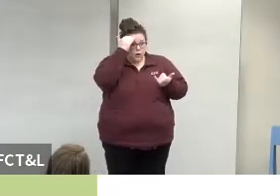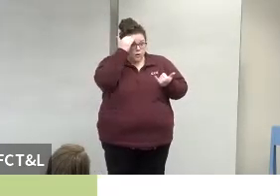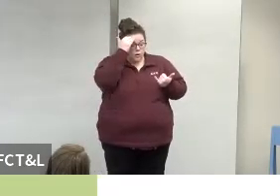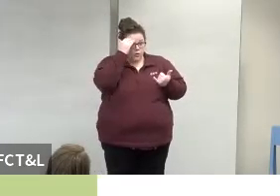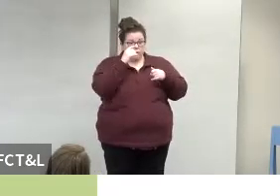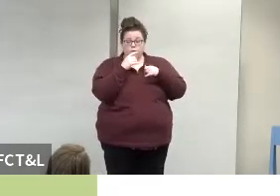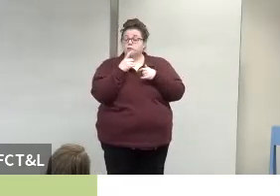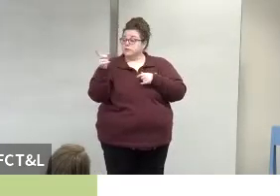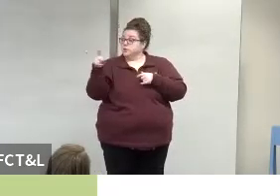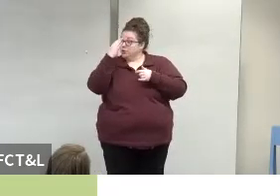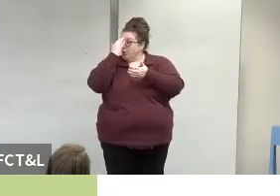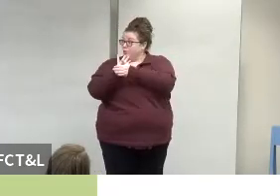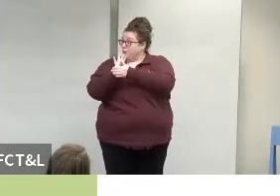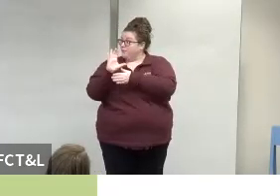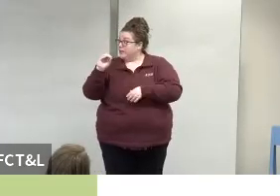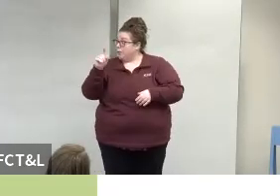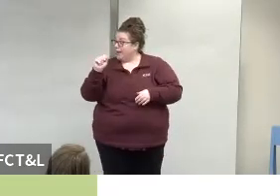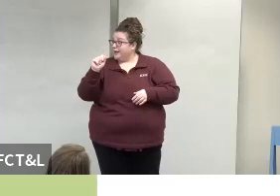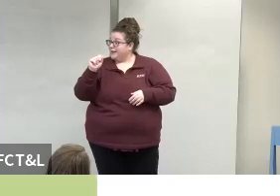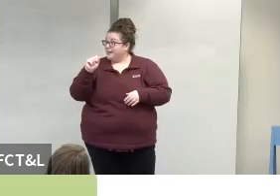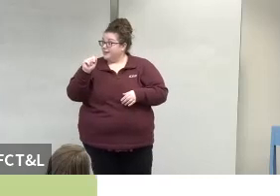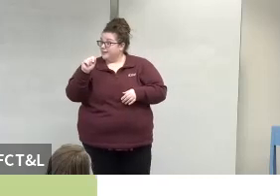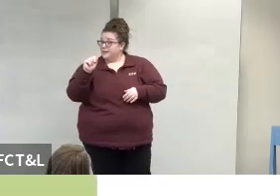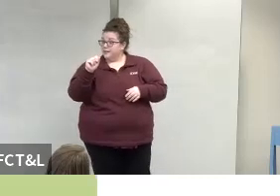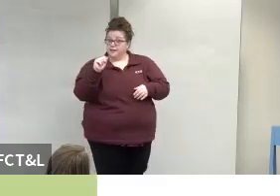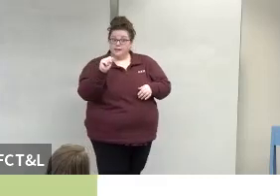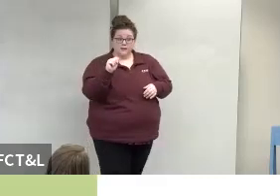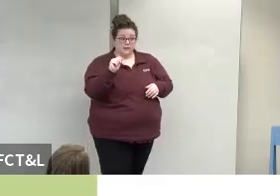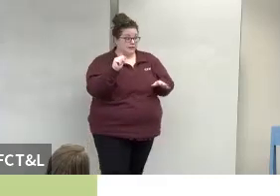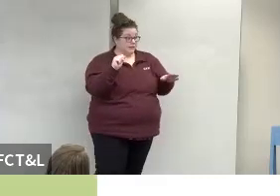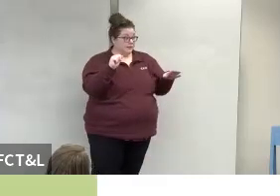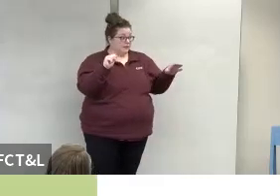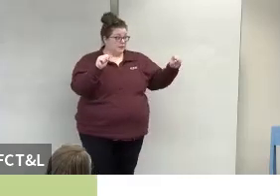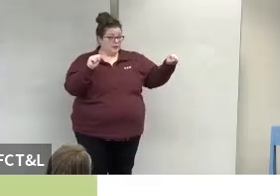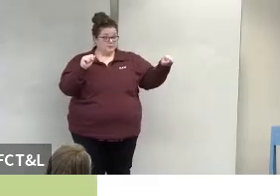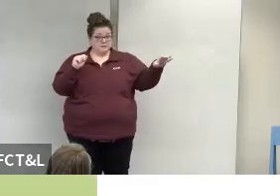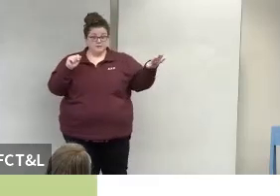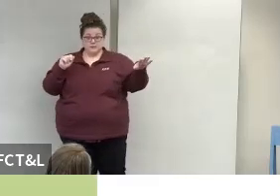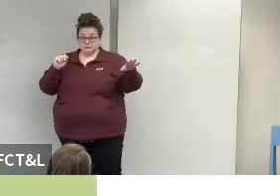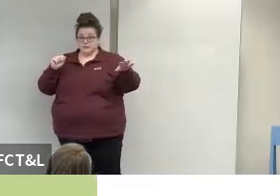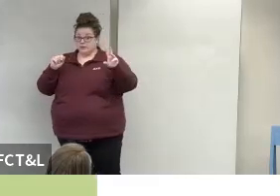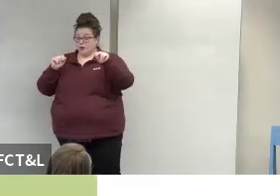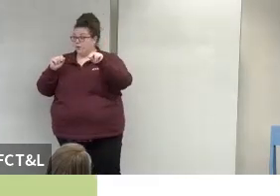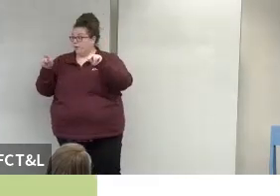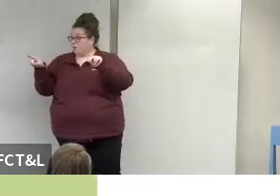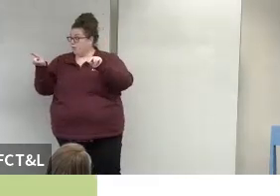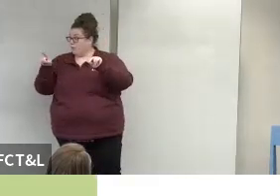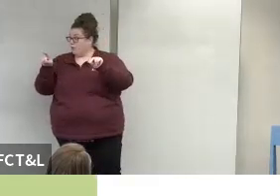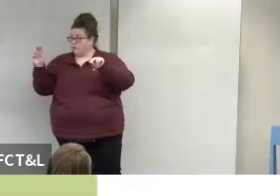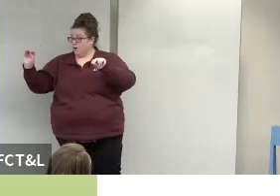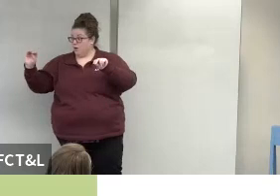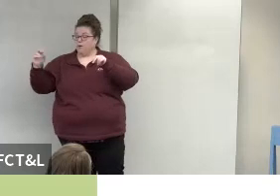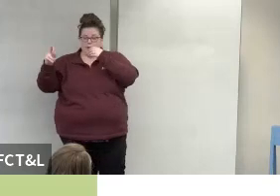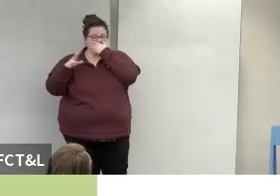very much in the public eye, as you probably know, have you heard of the movie CODA? Has anybody seen the movie Coda that's been on